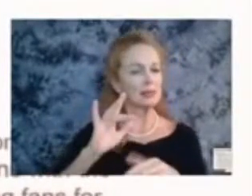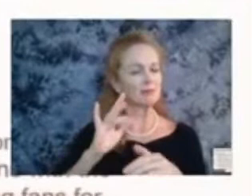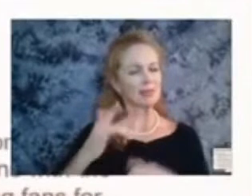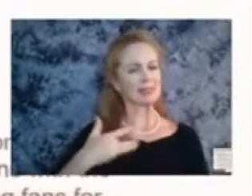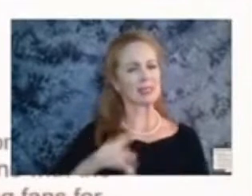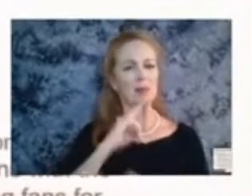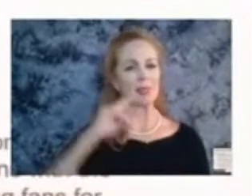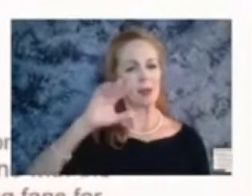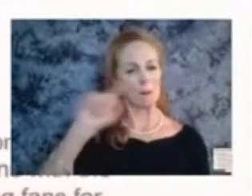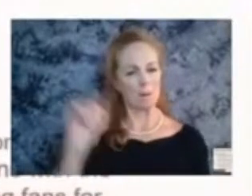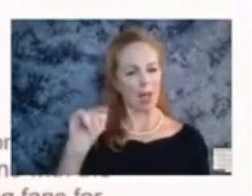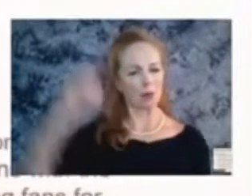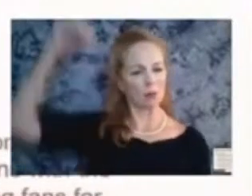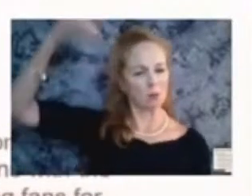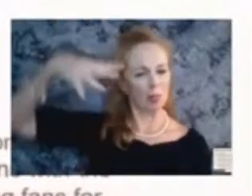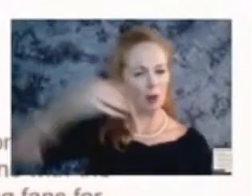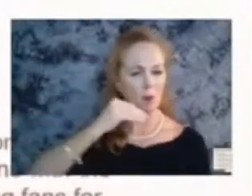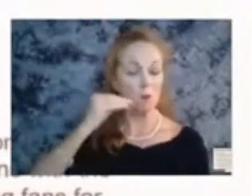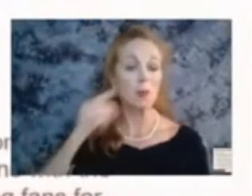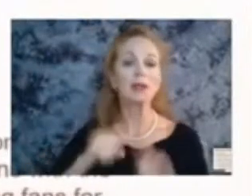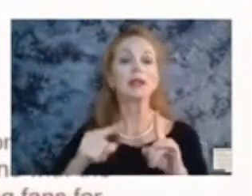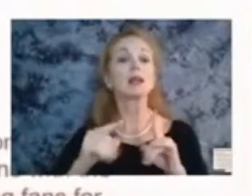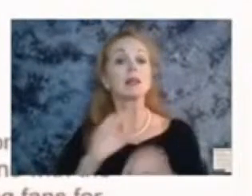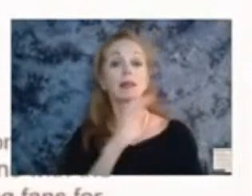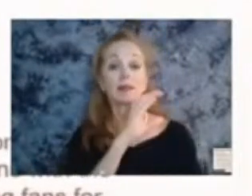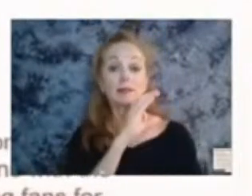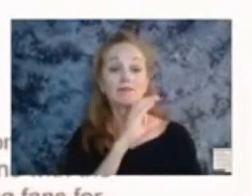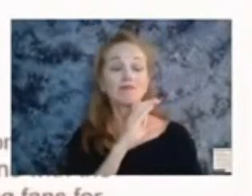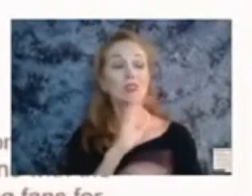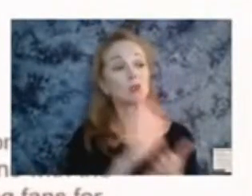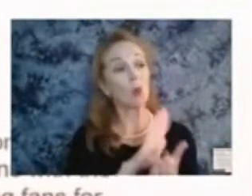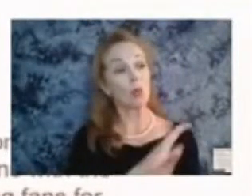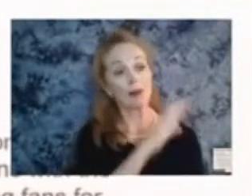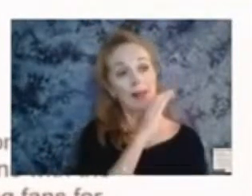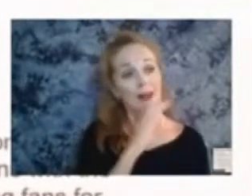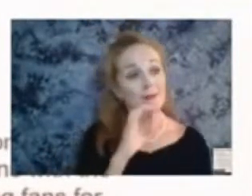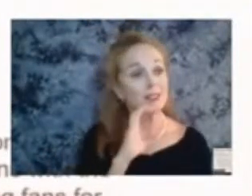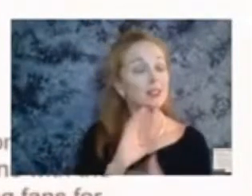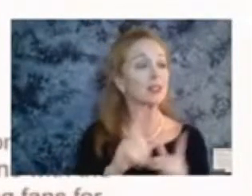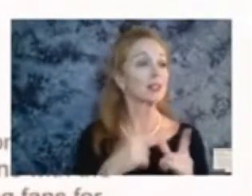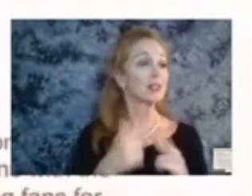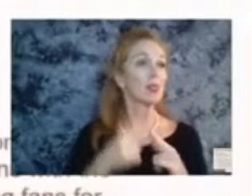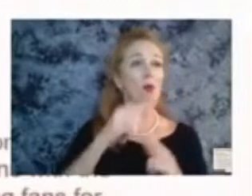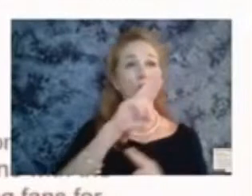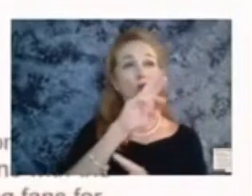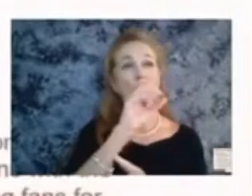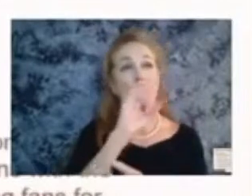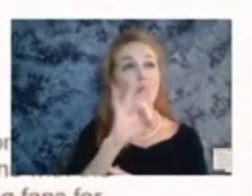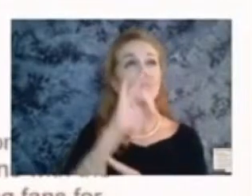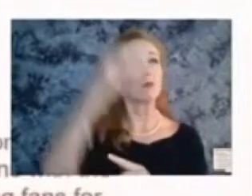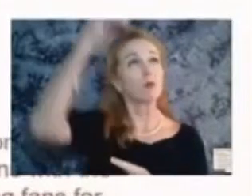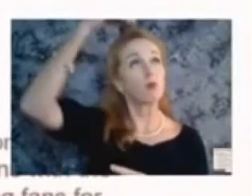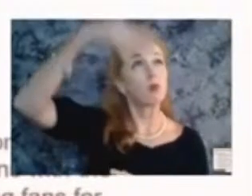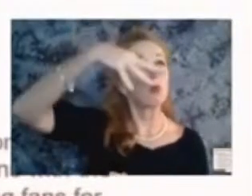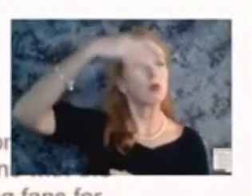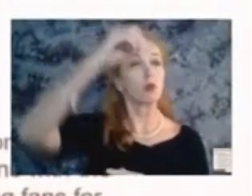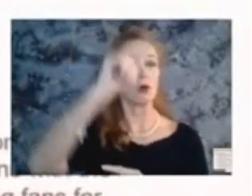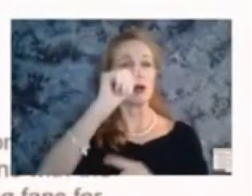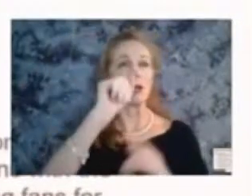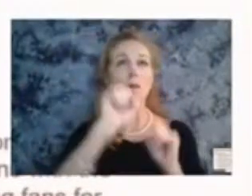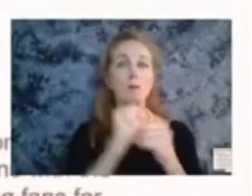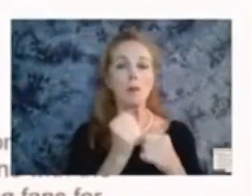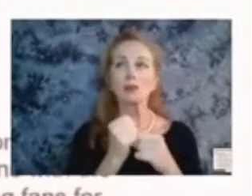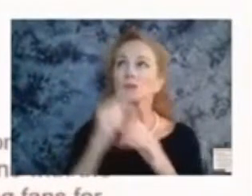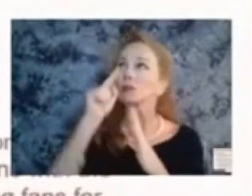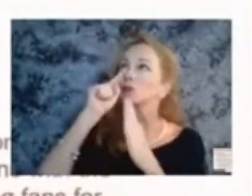rooftops, they're in our cafeterias, they're in our restrooms. So every one of those exhaust fans have been assessed to make certain that they are operating